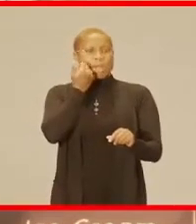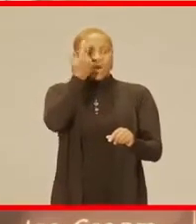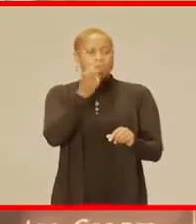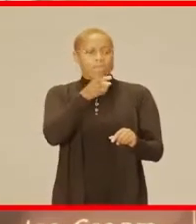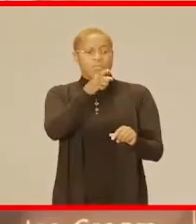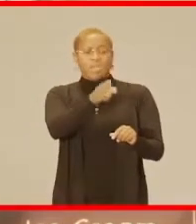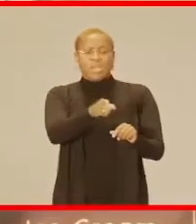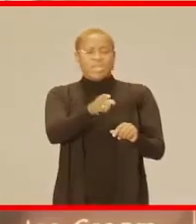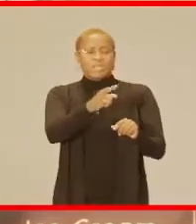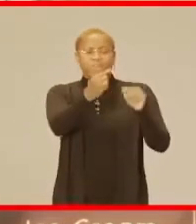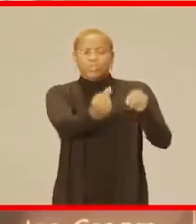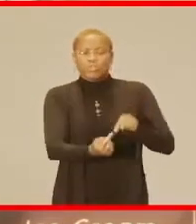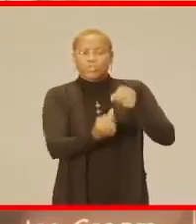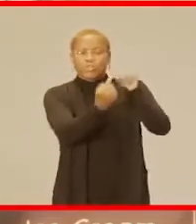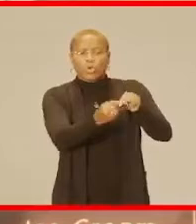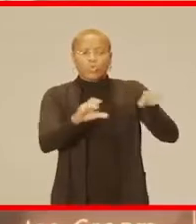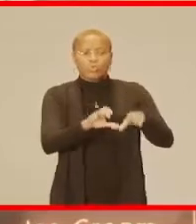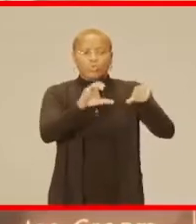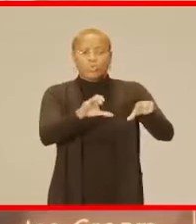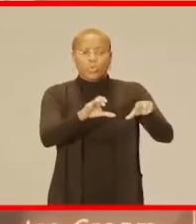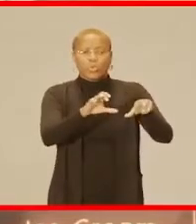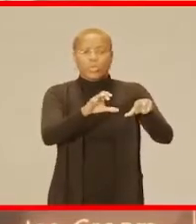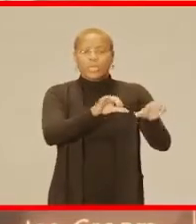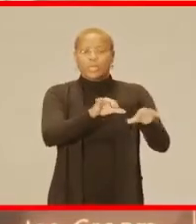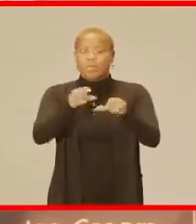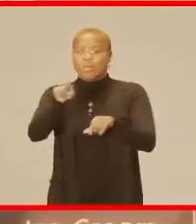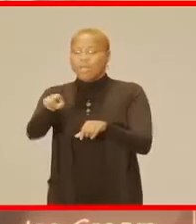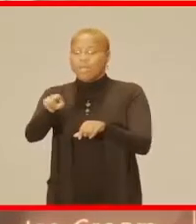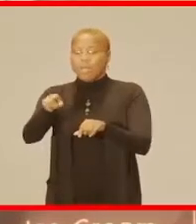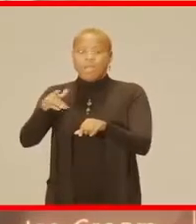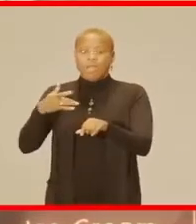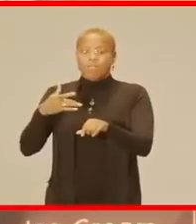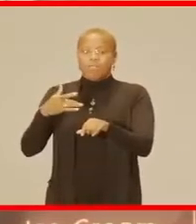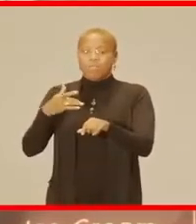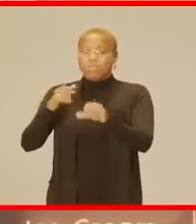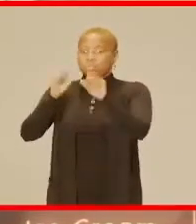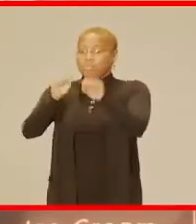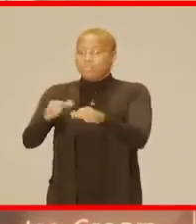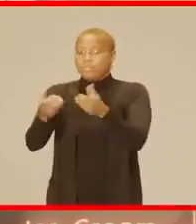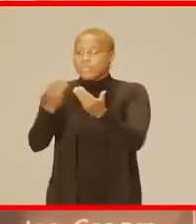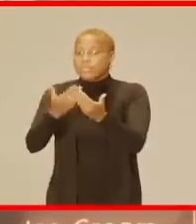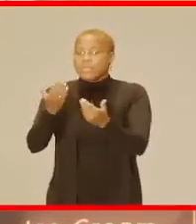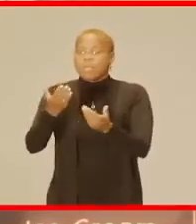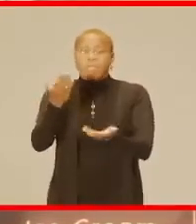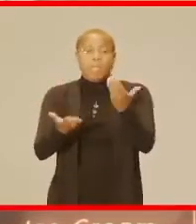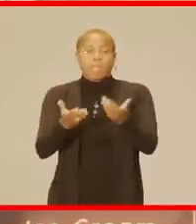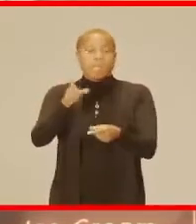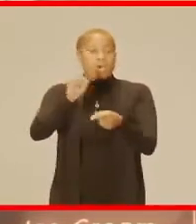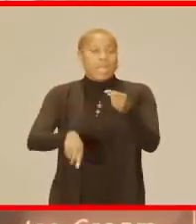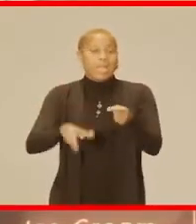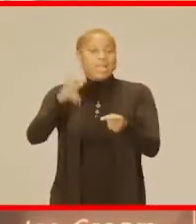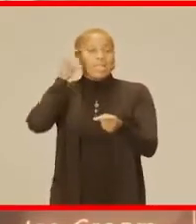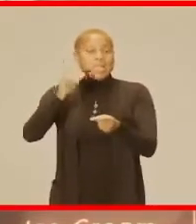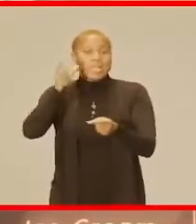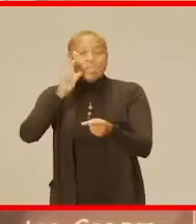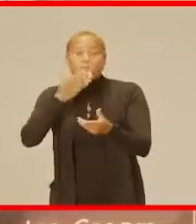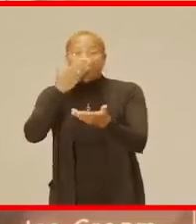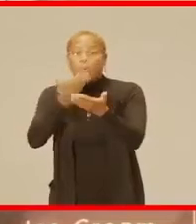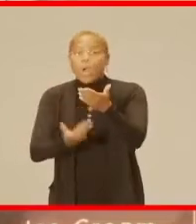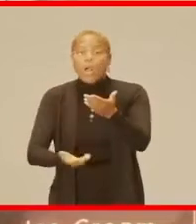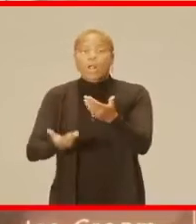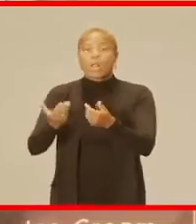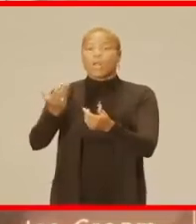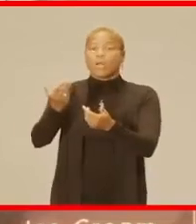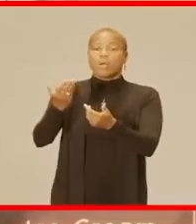can. It could be not being able to see as well, hear as well, walk as well, not having